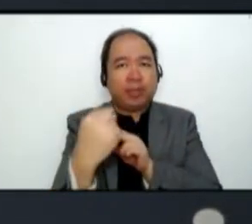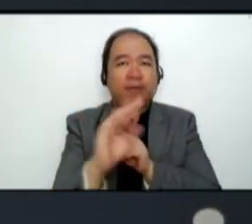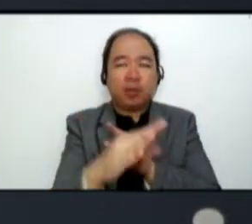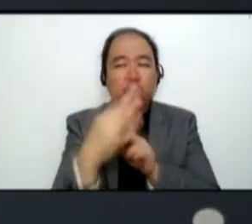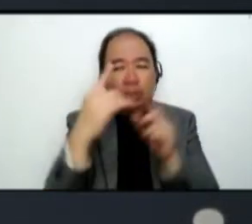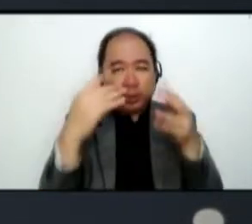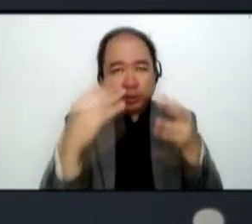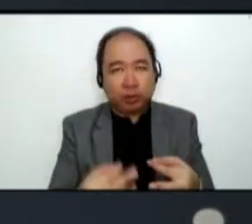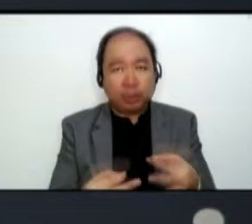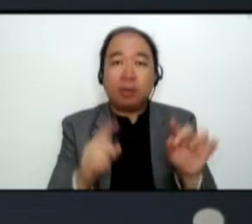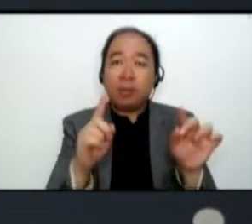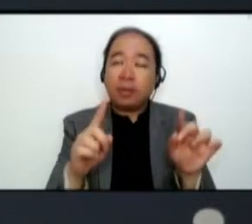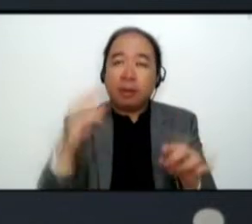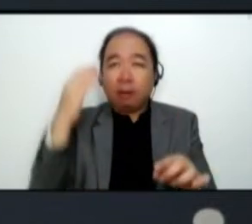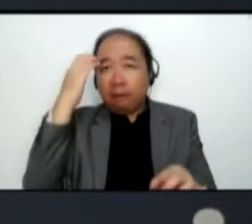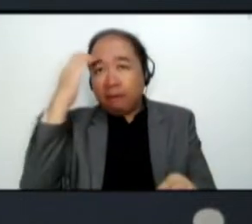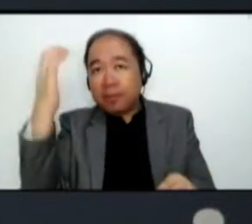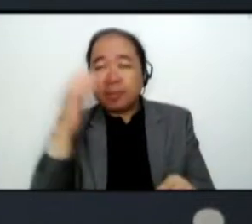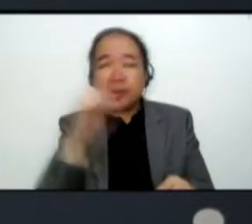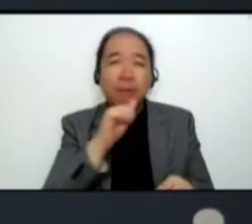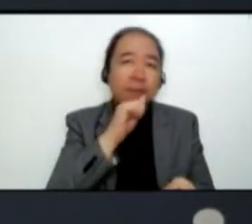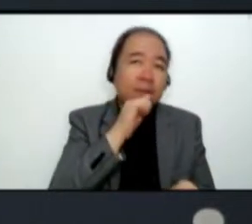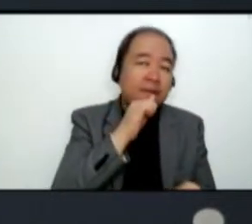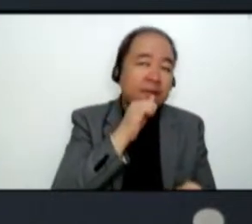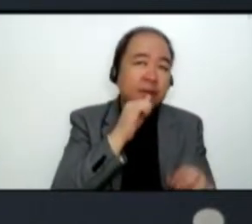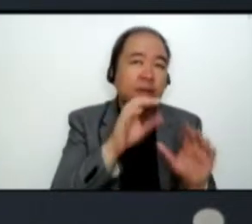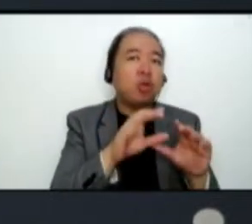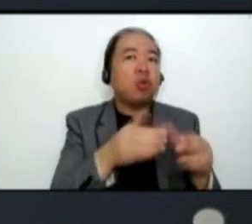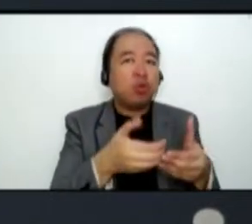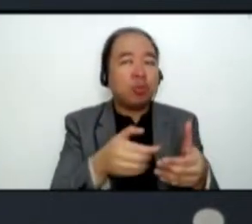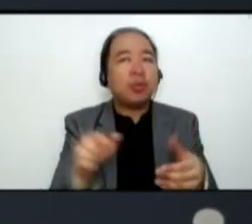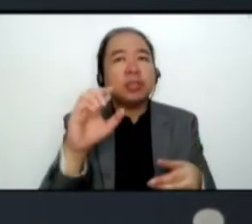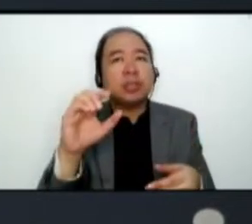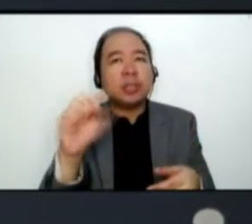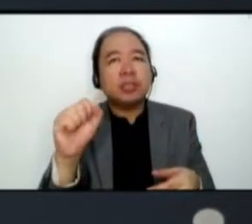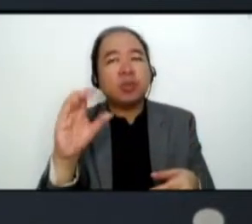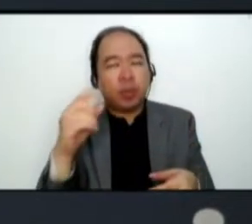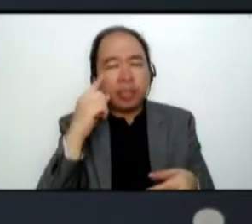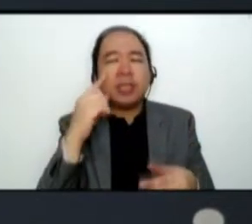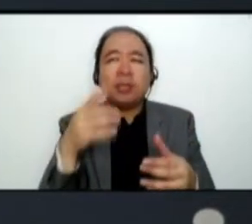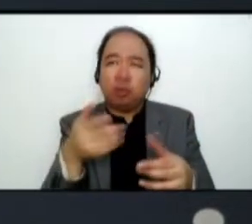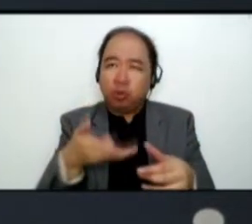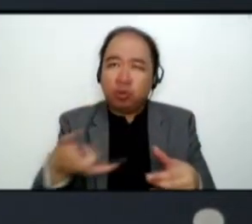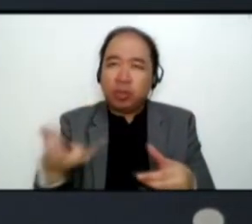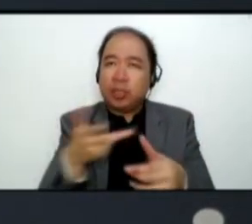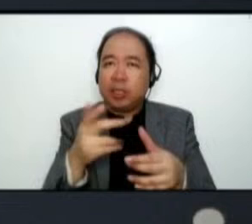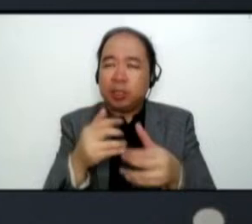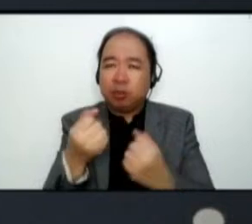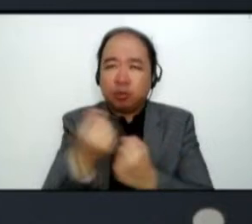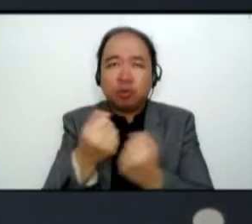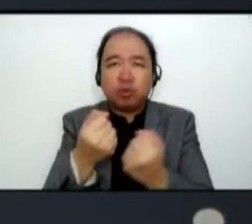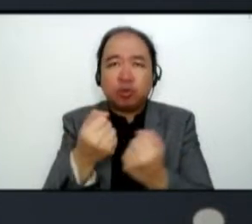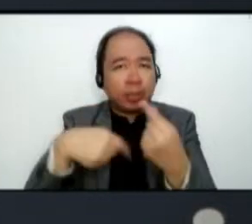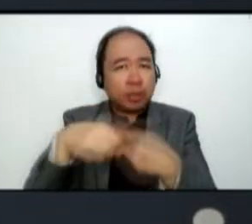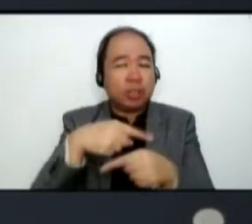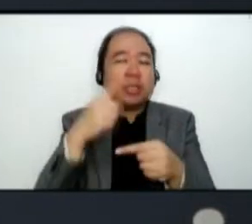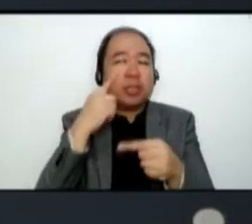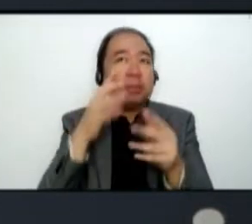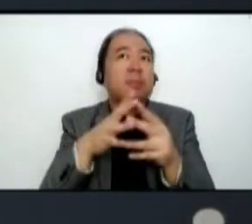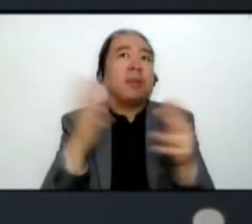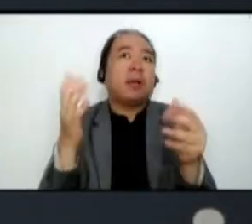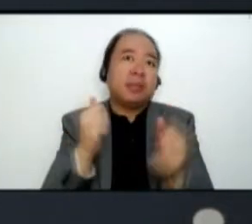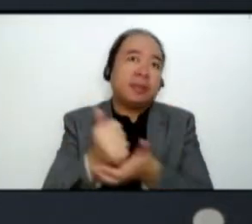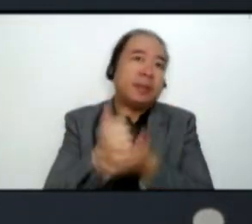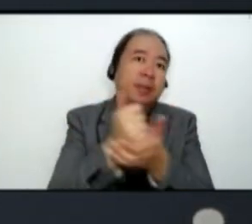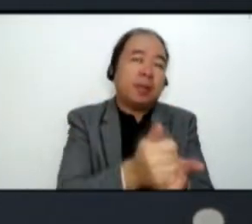the private sector, and the CSO connect together, obviously there's a lot more that we can do. And I think I commend ESCAP for including